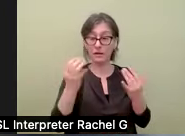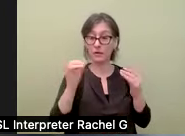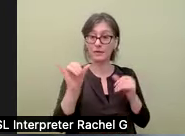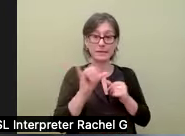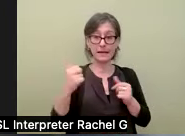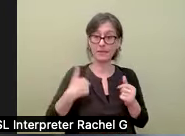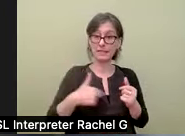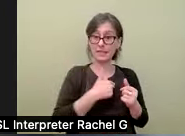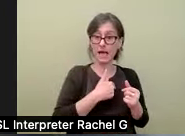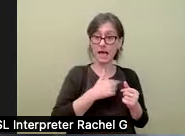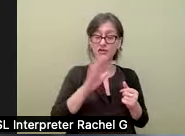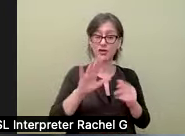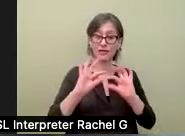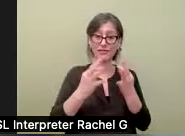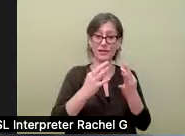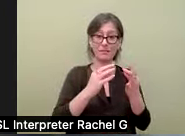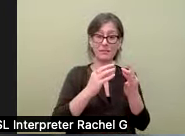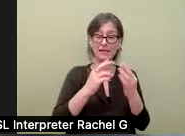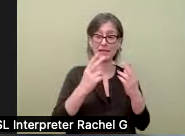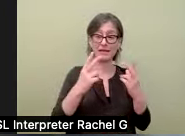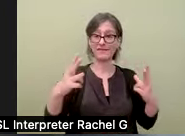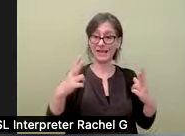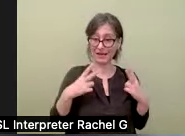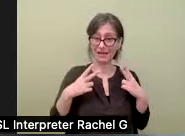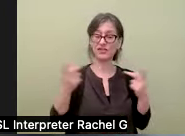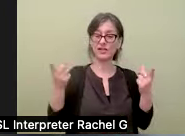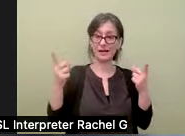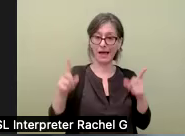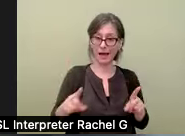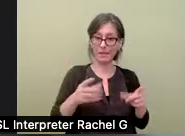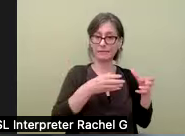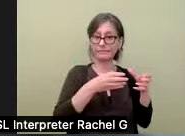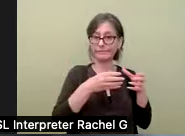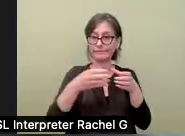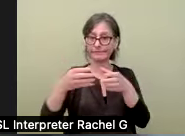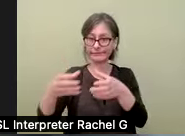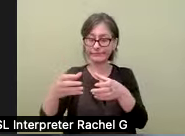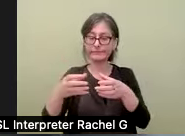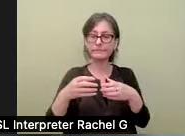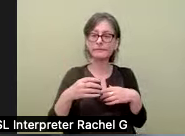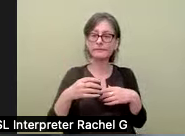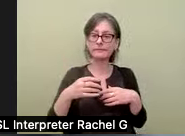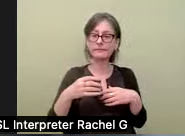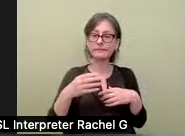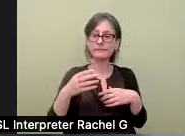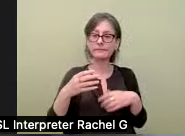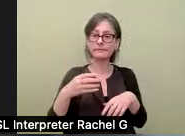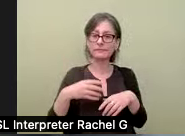us, Tilly's family went on vacation and they happened to be in the